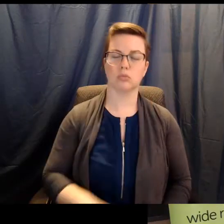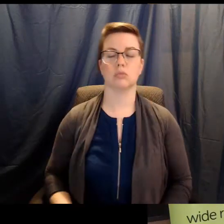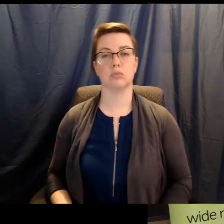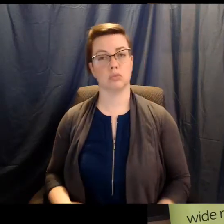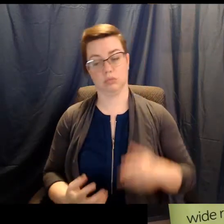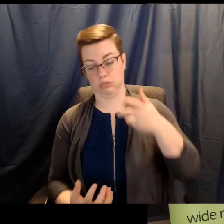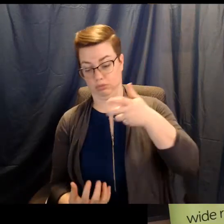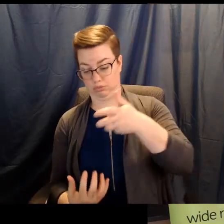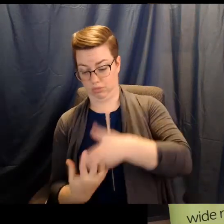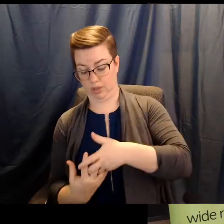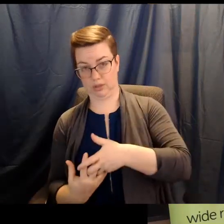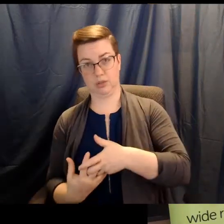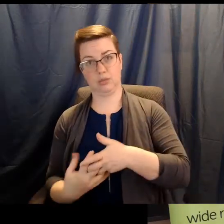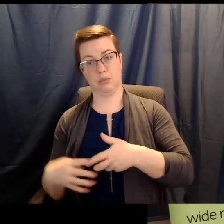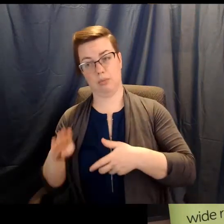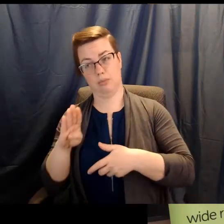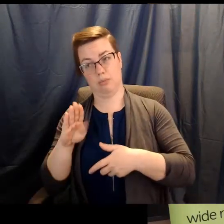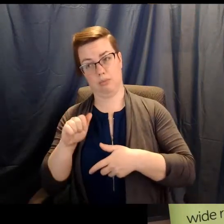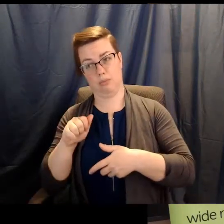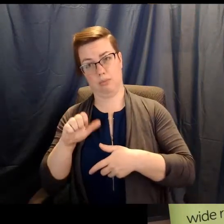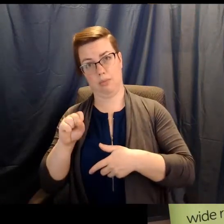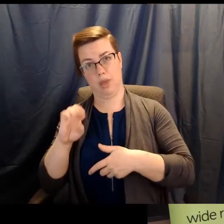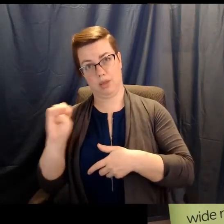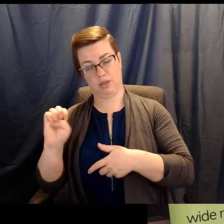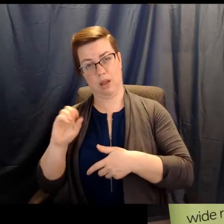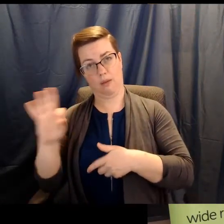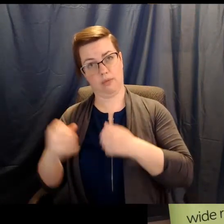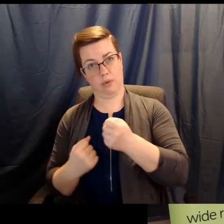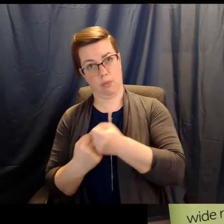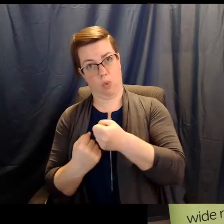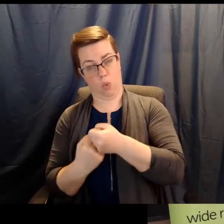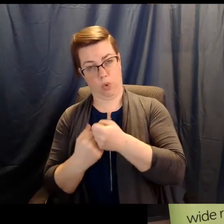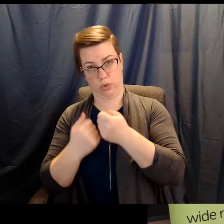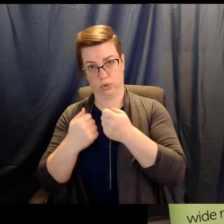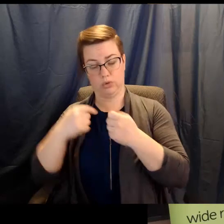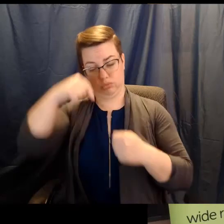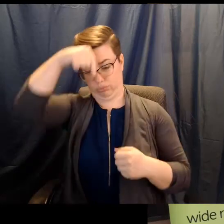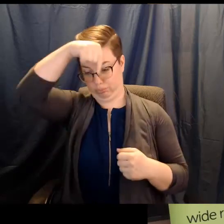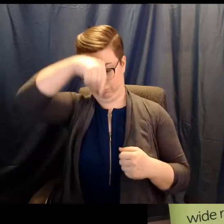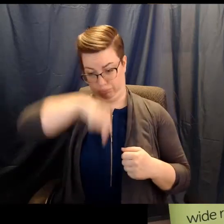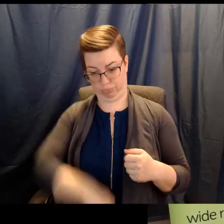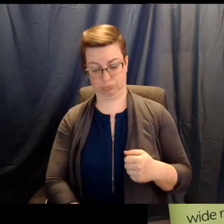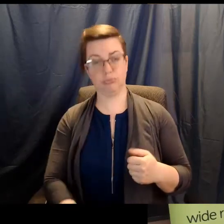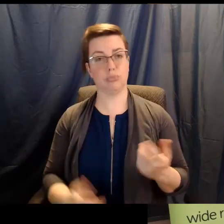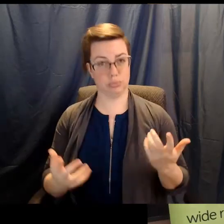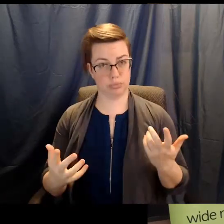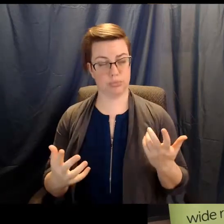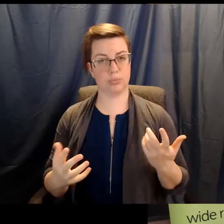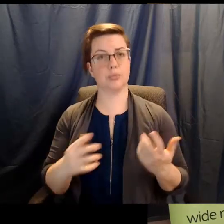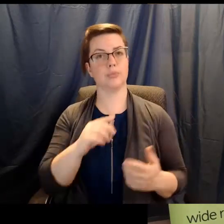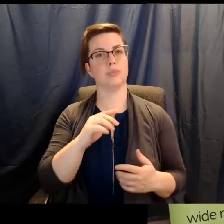and center of gravity of your joints. All of these things come together so that